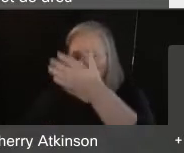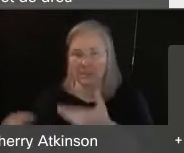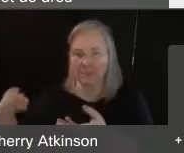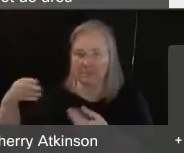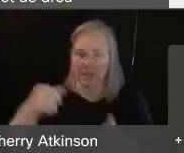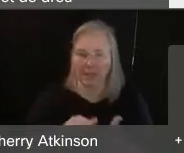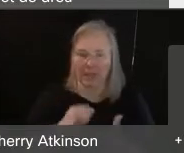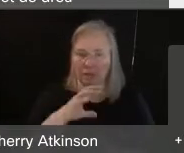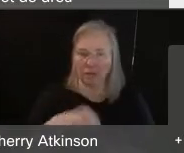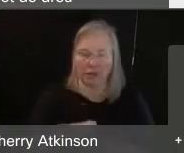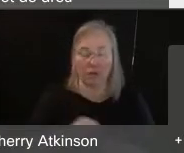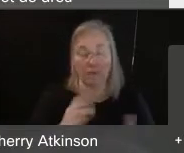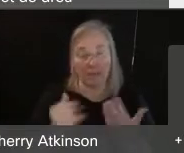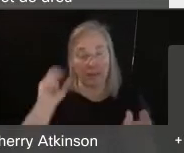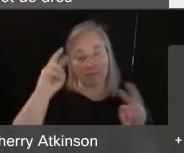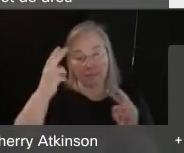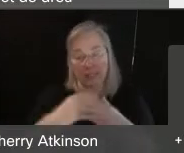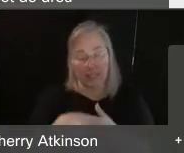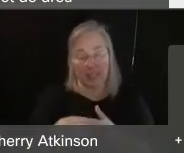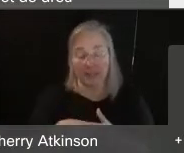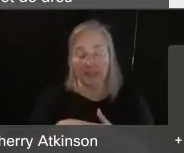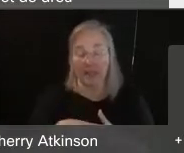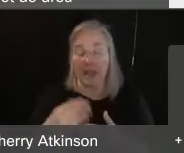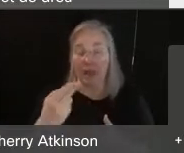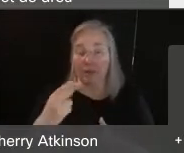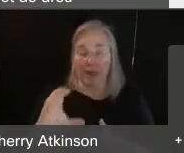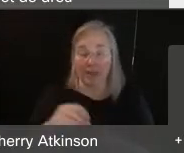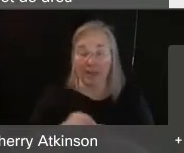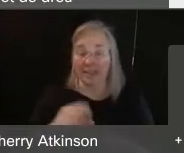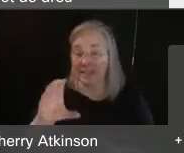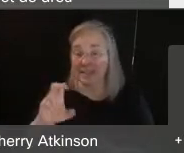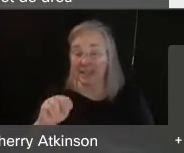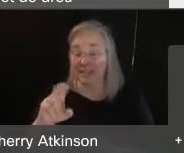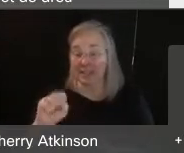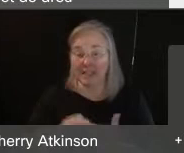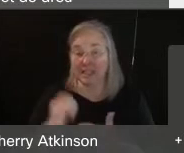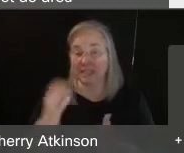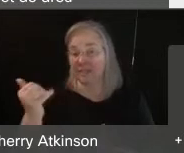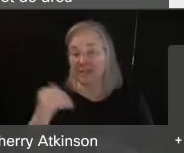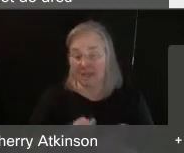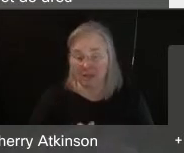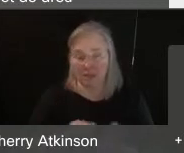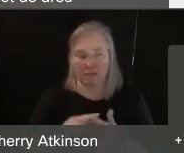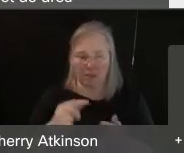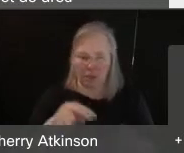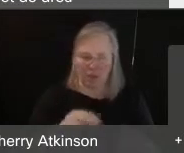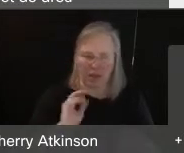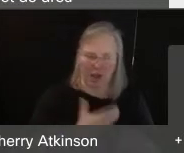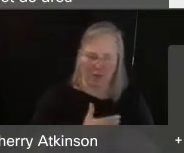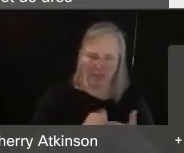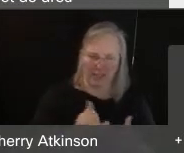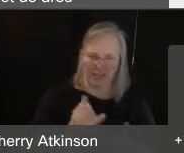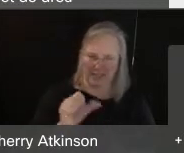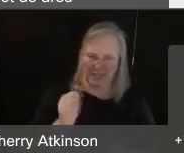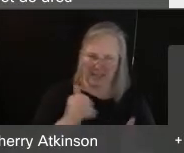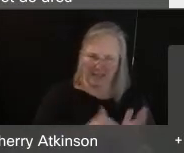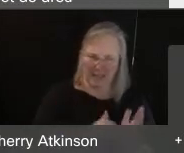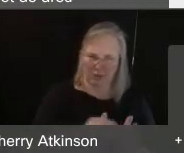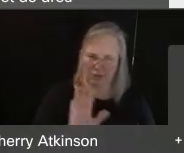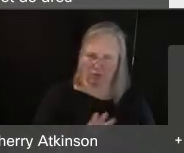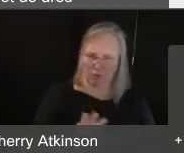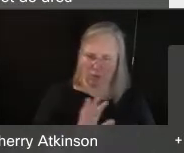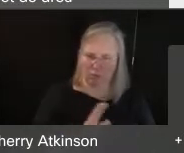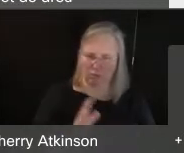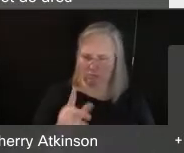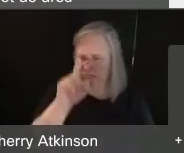Howard County. In the census one, it's 15,000. We look at ours, it's about 10,000 or so. So